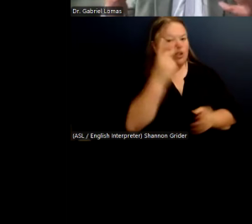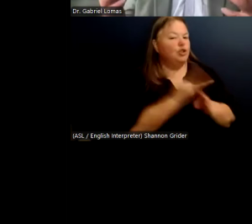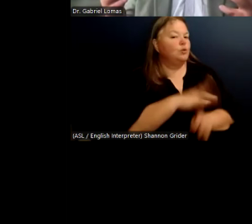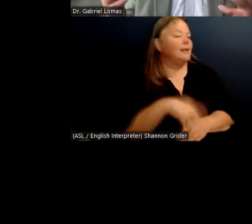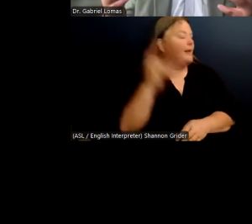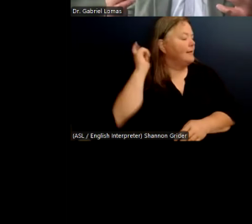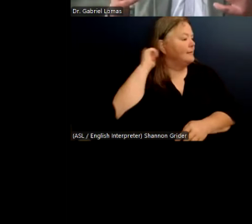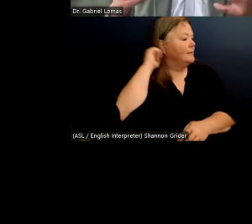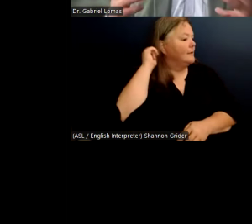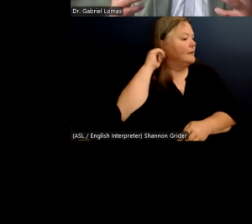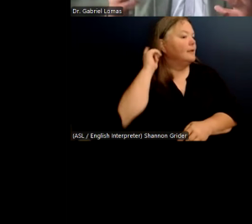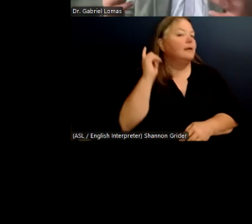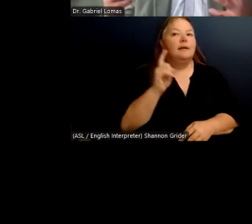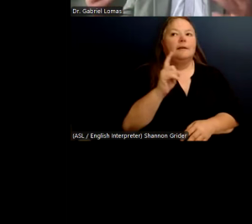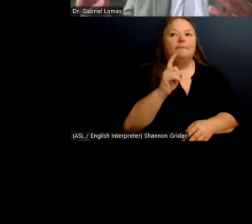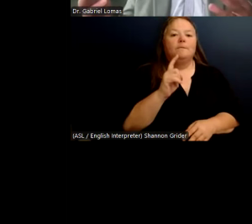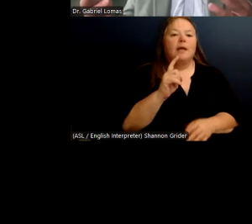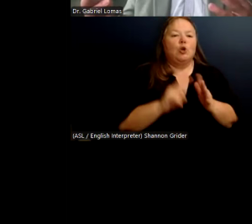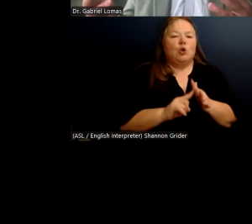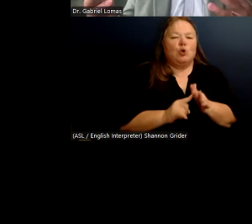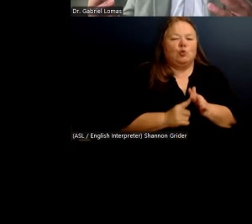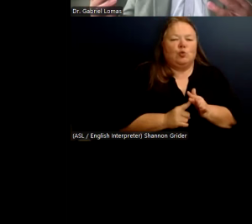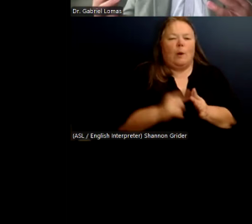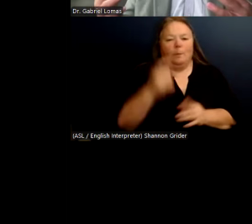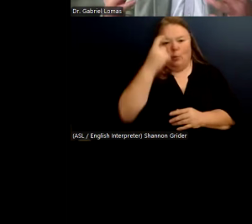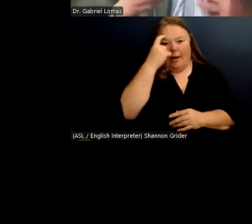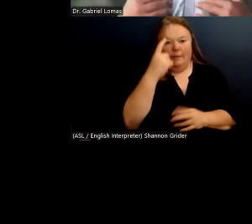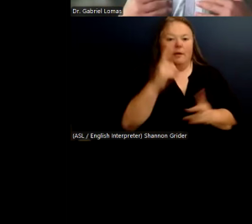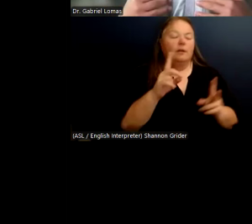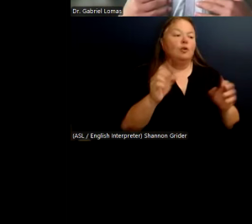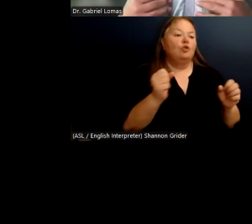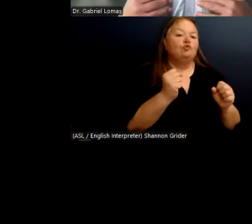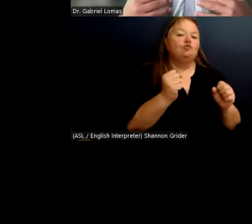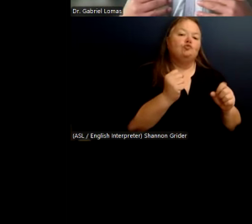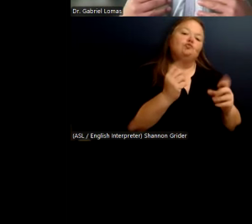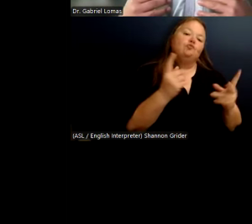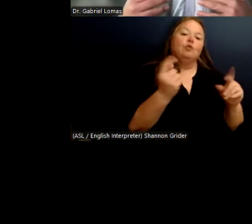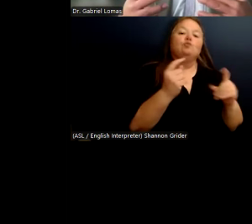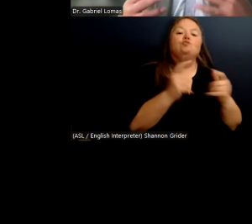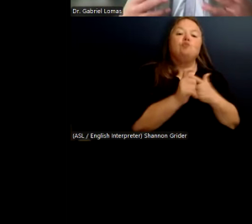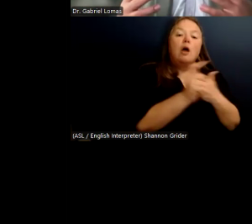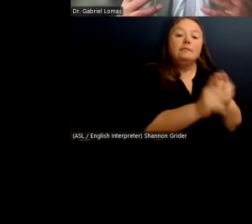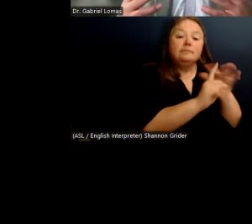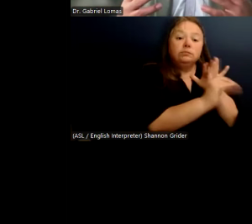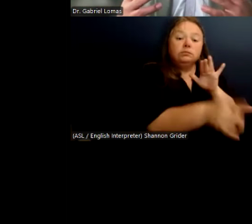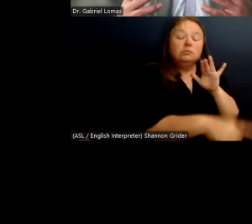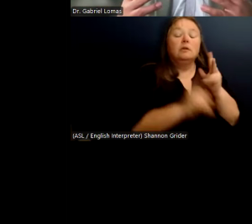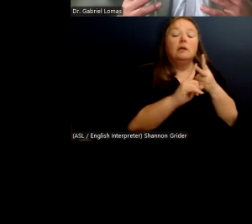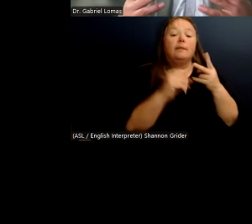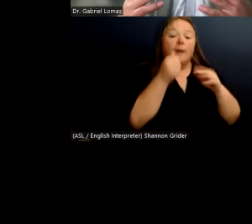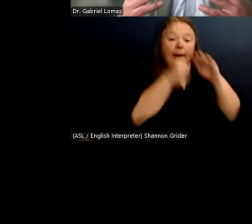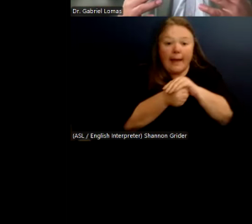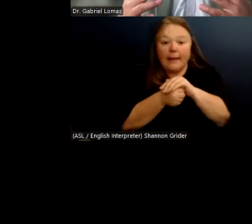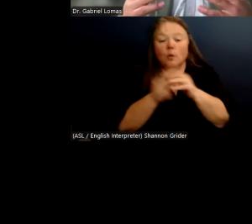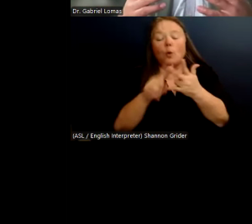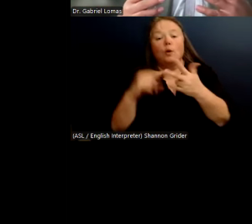get away. The run, hide, fight, sort of feel that she has. And you'll see in the film later when you see the